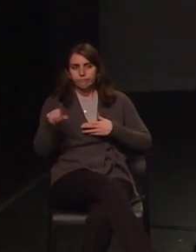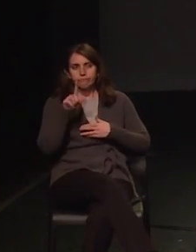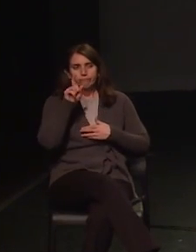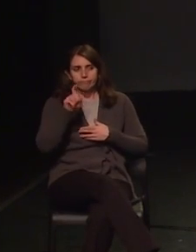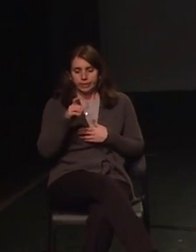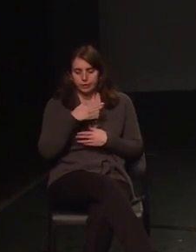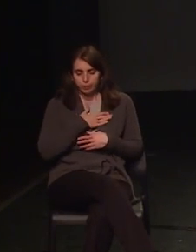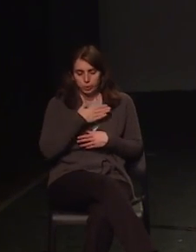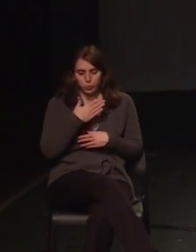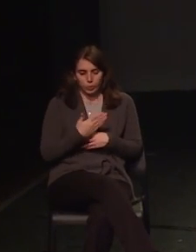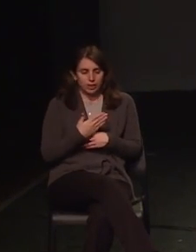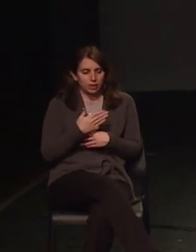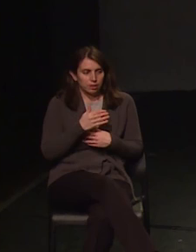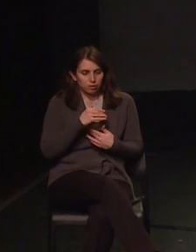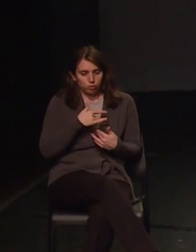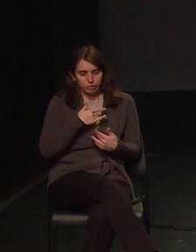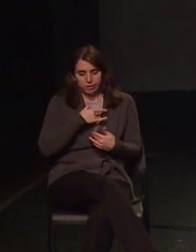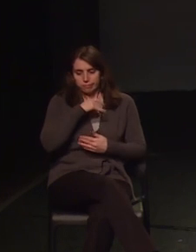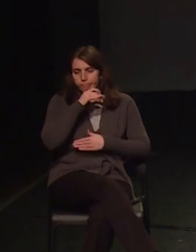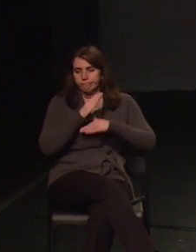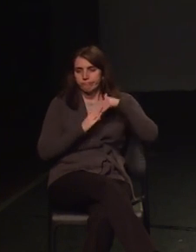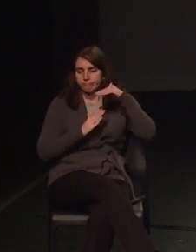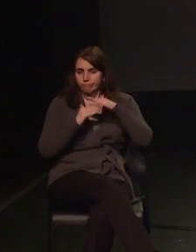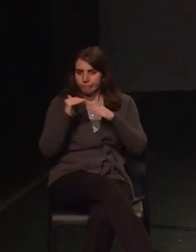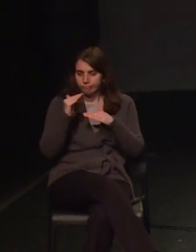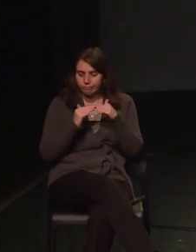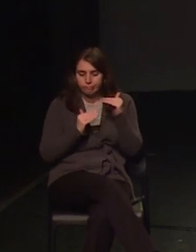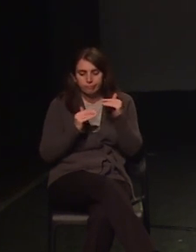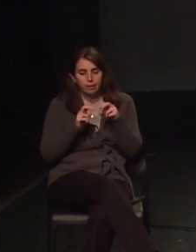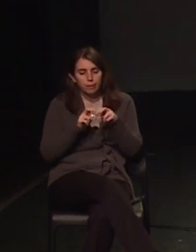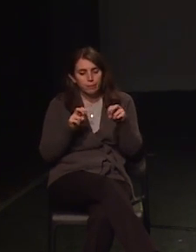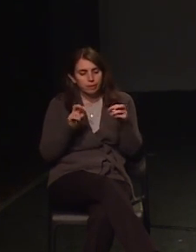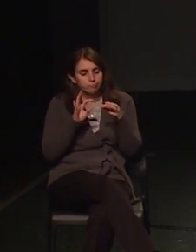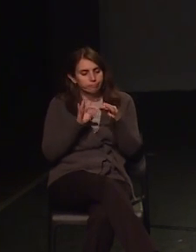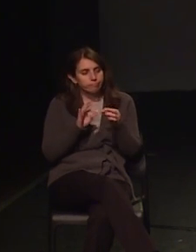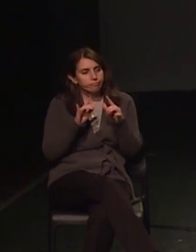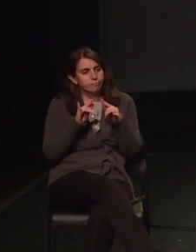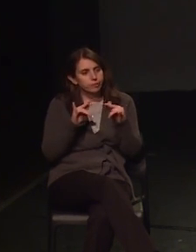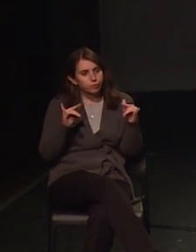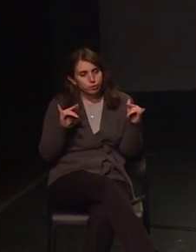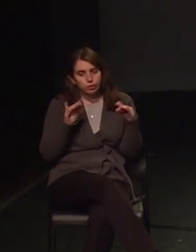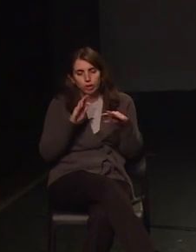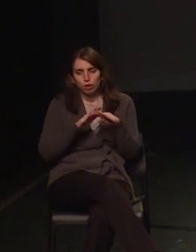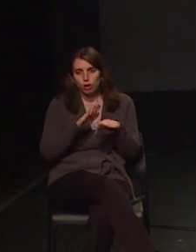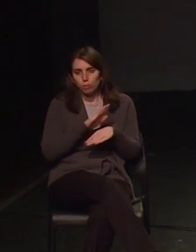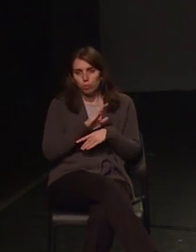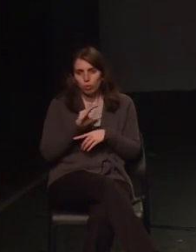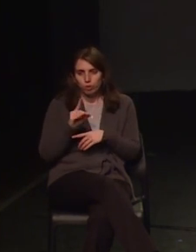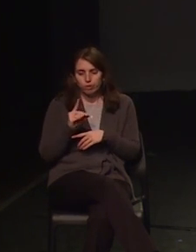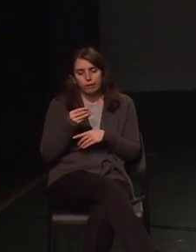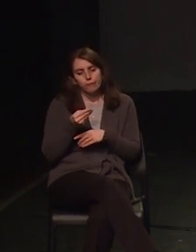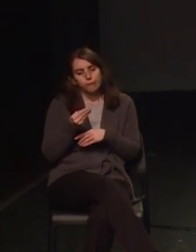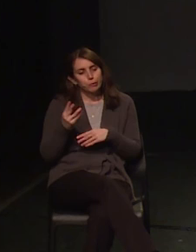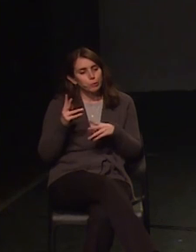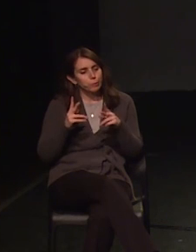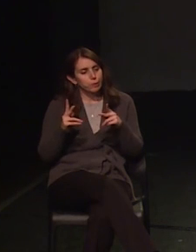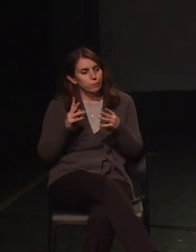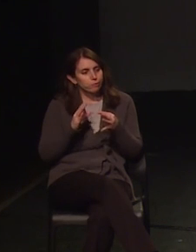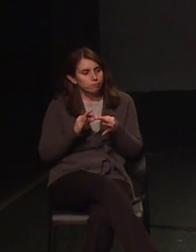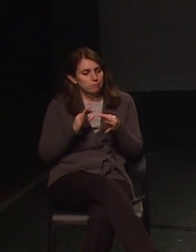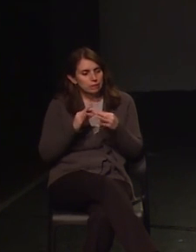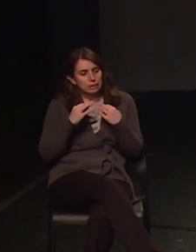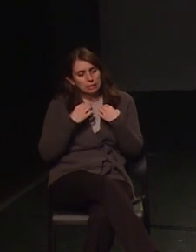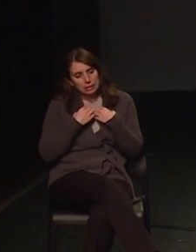the panel on diversity in boards, a couple people remarked, you know, these conversations are difficult and they can often